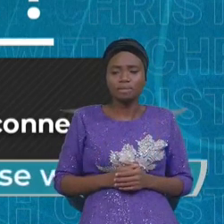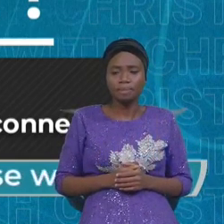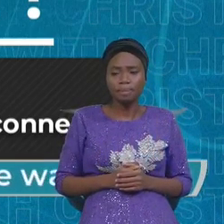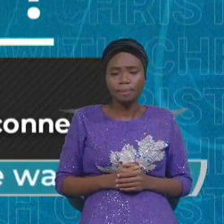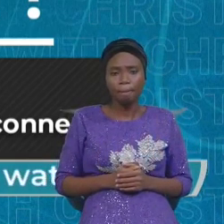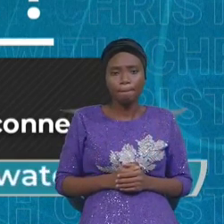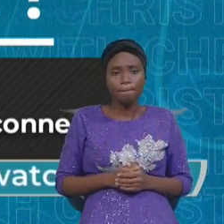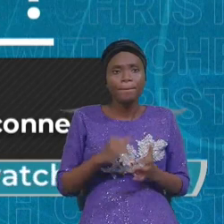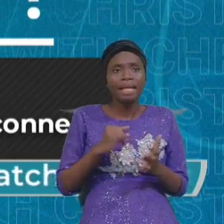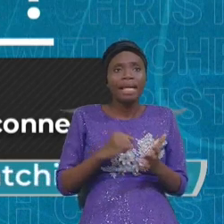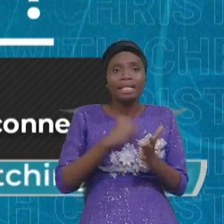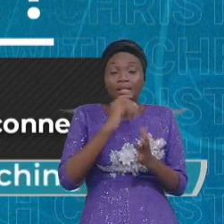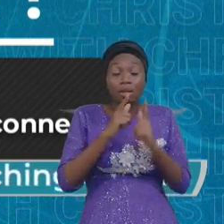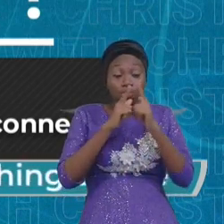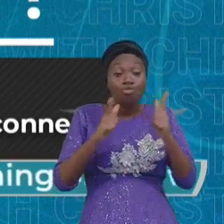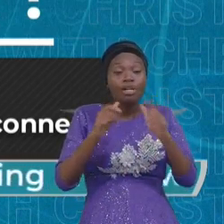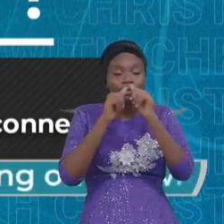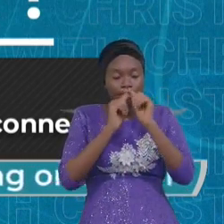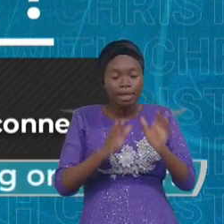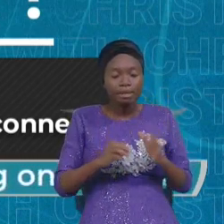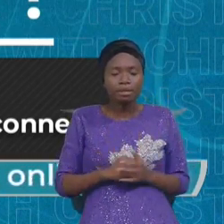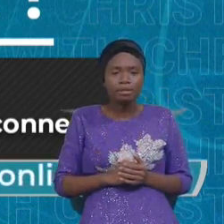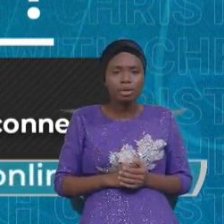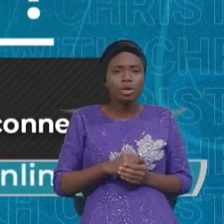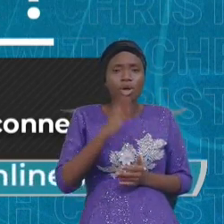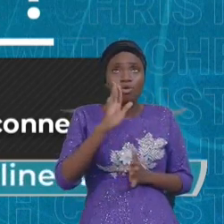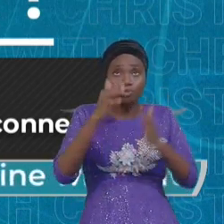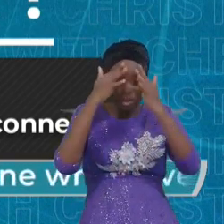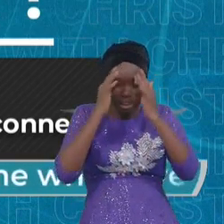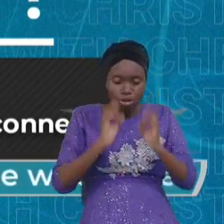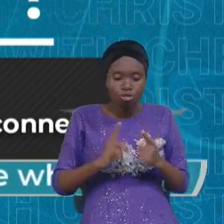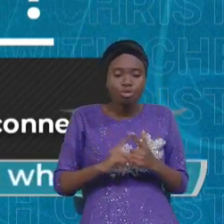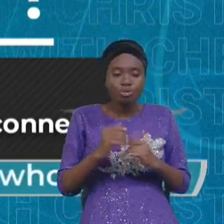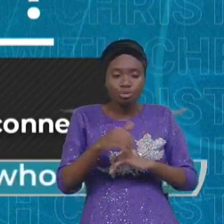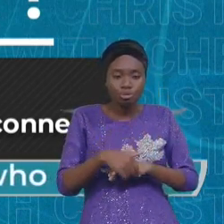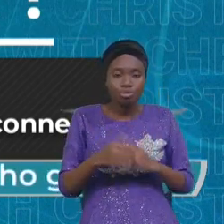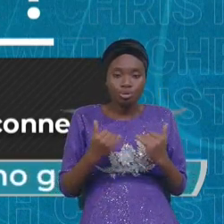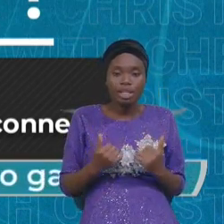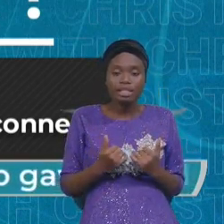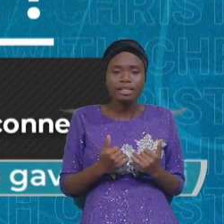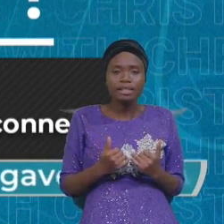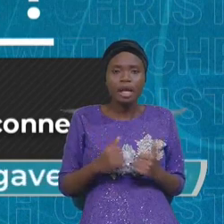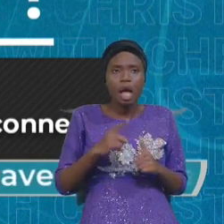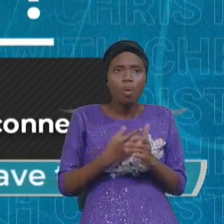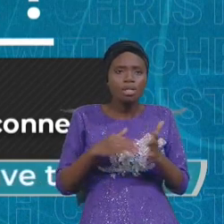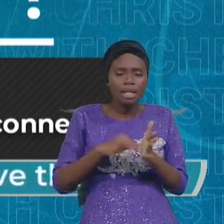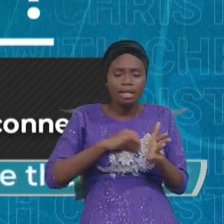It's a great blessing. Your decision tonight. Once again, I say God bless